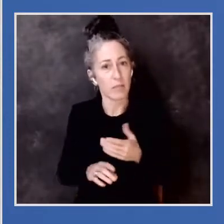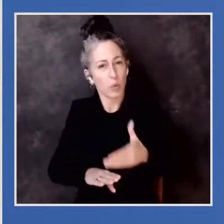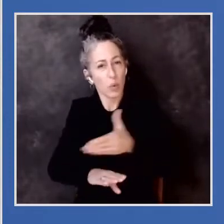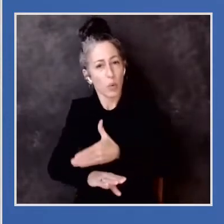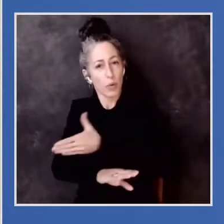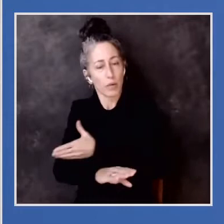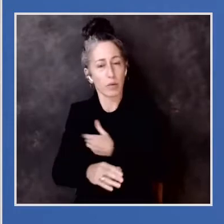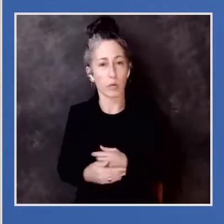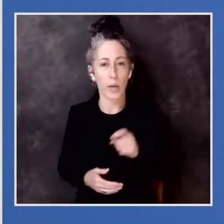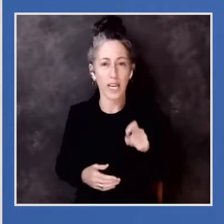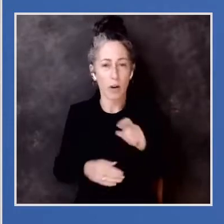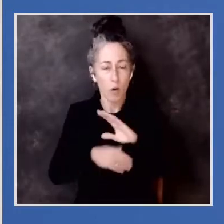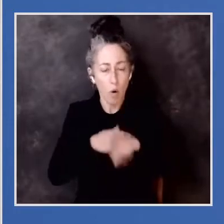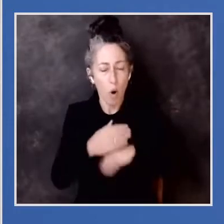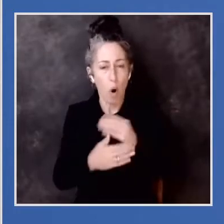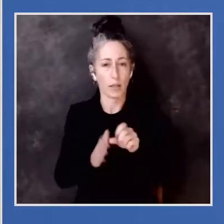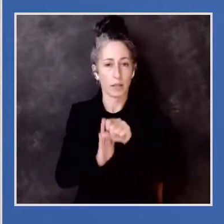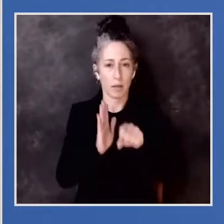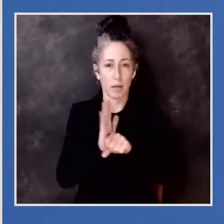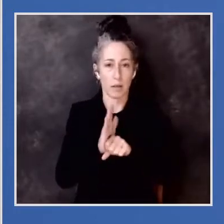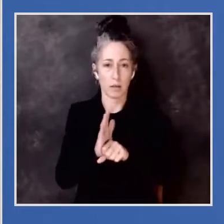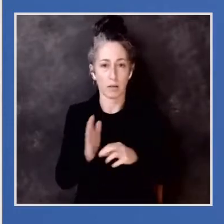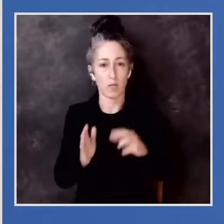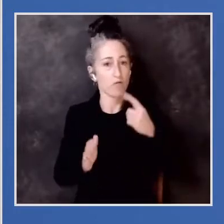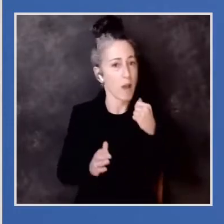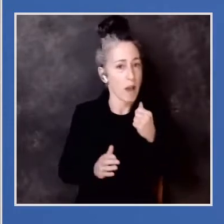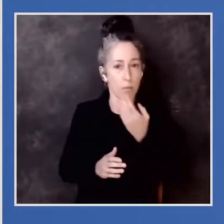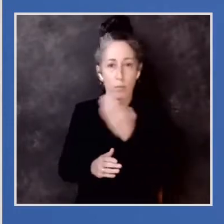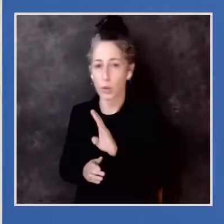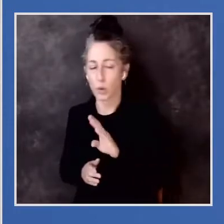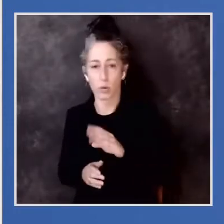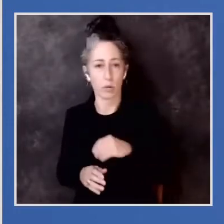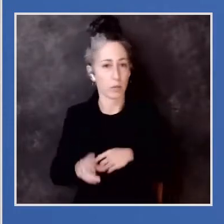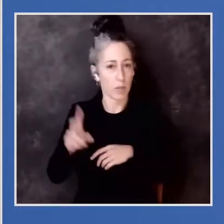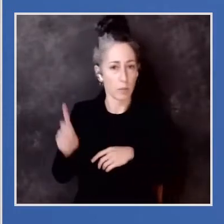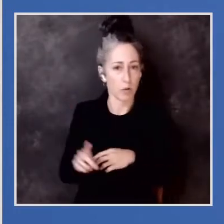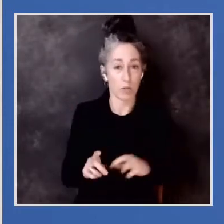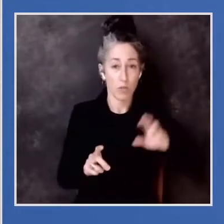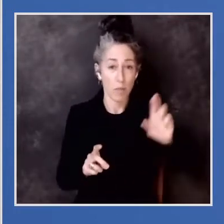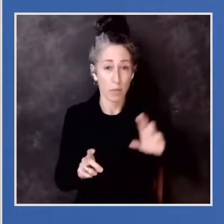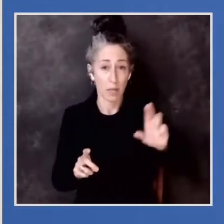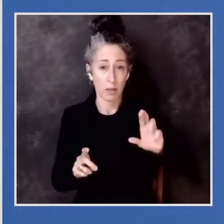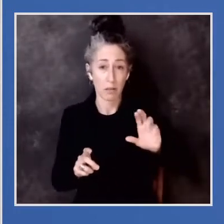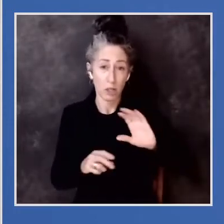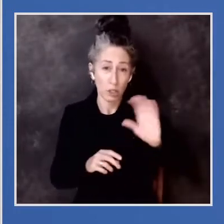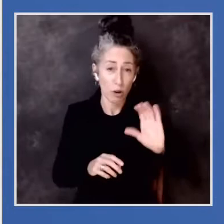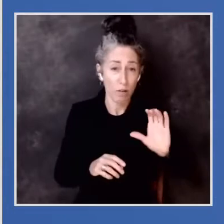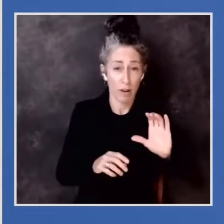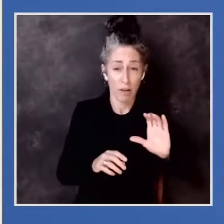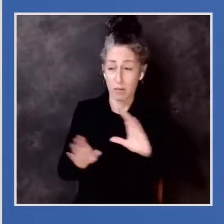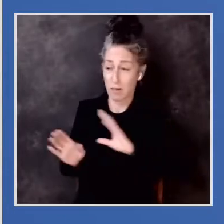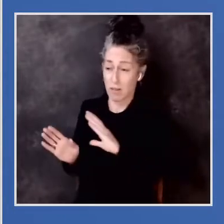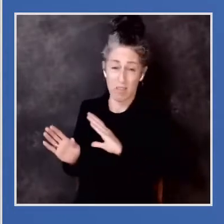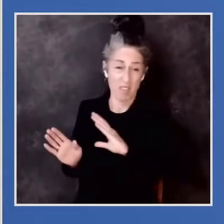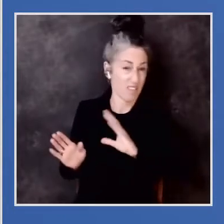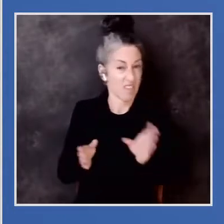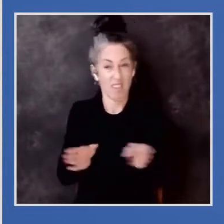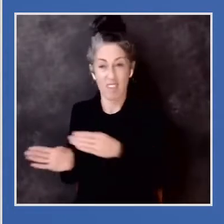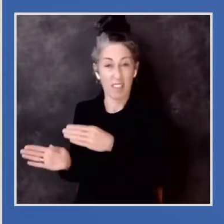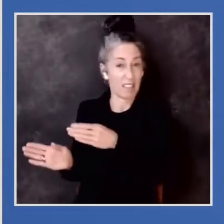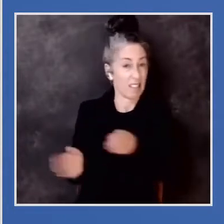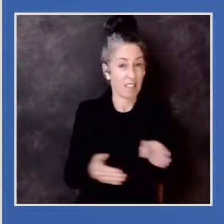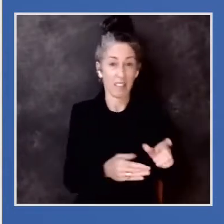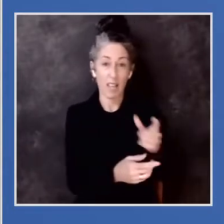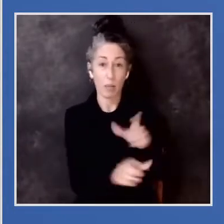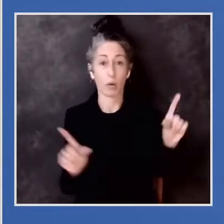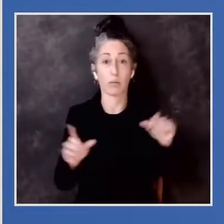states, blue states, Republicans, Democrats, conservatives, and liberals. And I believe from the bottom of my heart we can